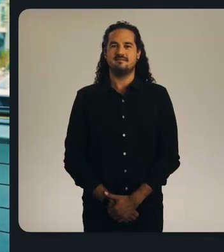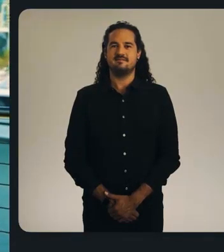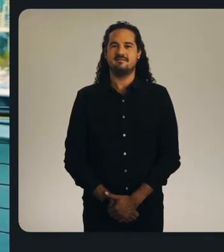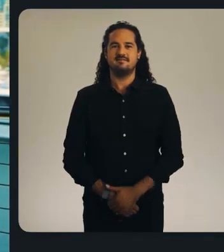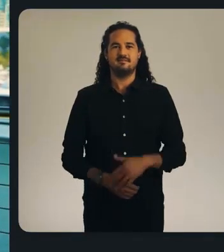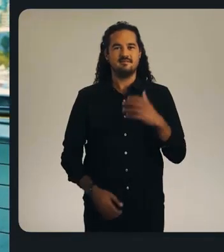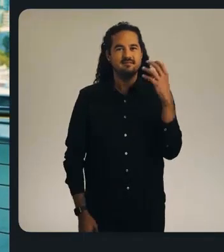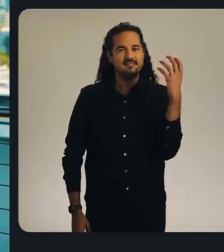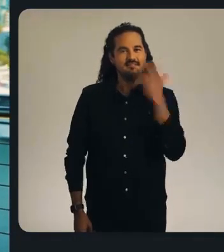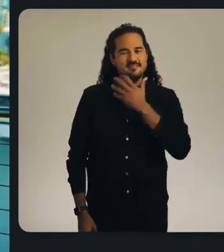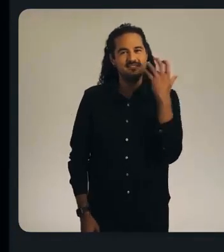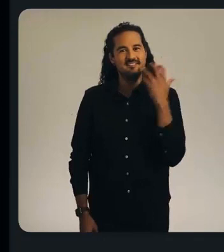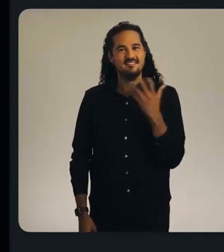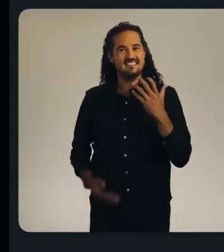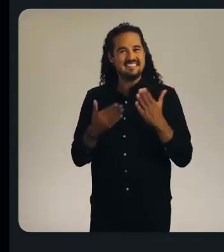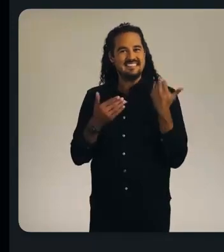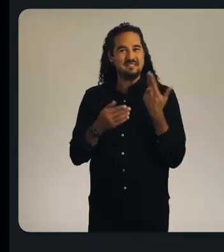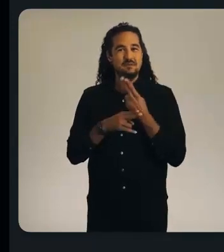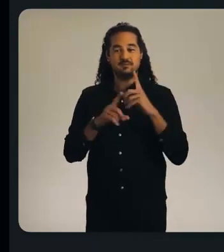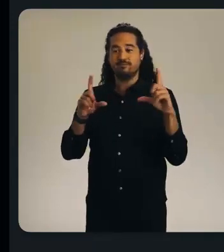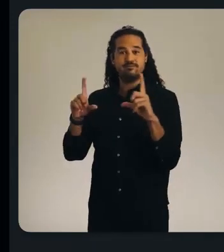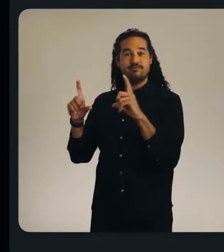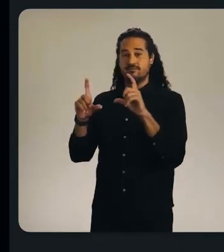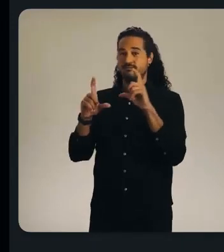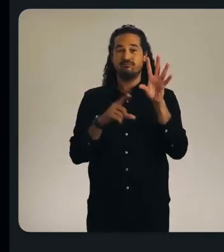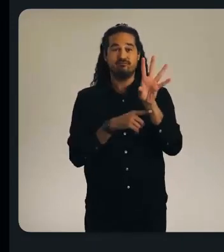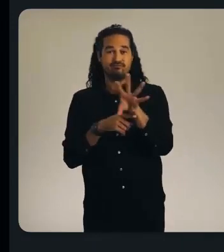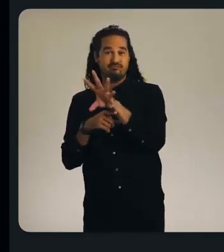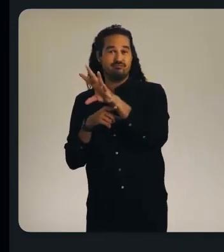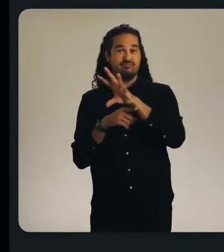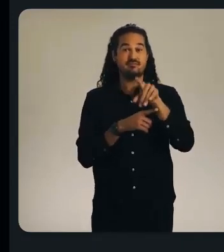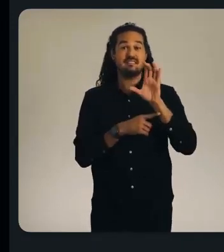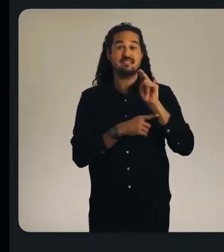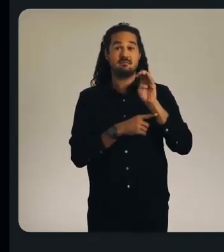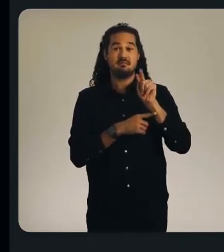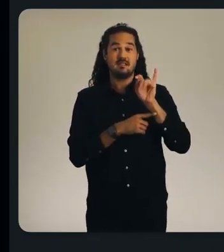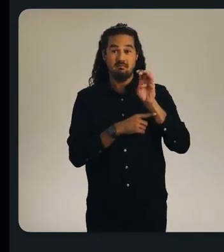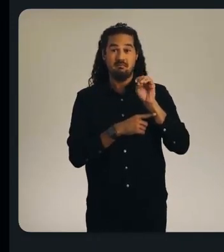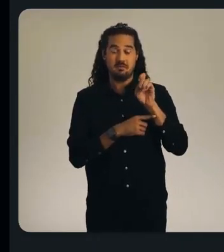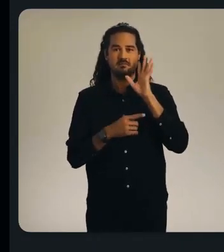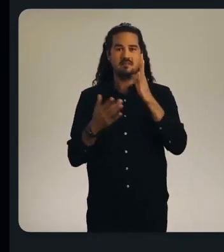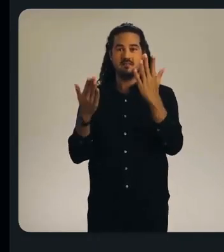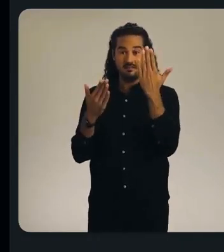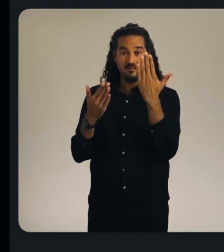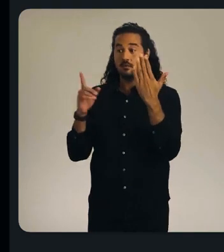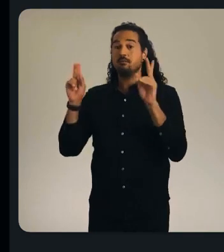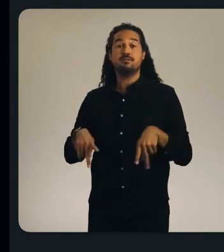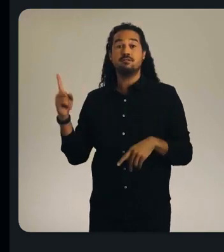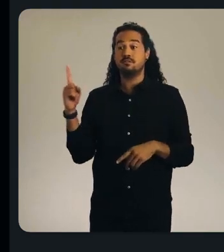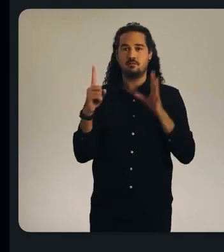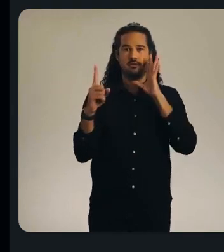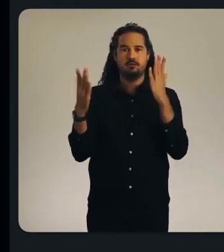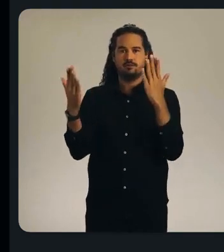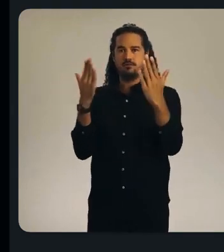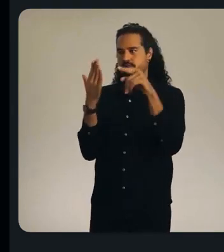It's remarkable and so easy to use. Just start recording, and cinematic mode will hold focus on the subject, even when they're moving. Focus transitions happen